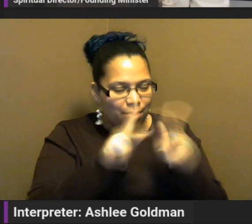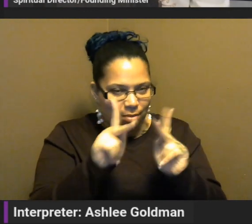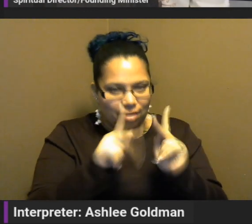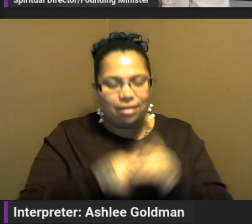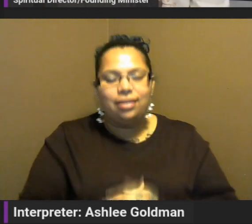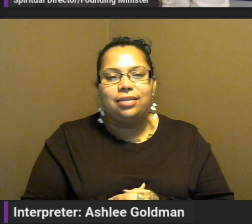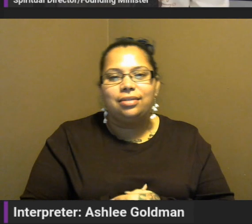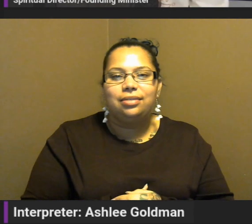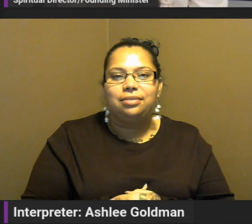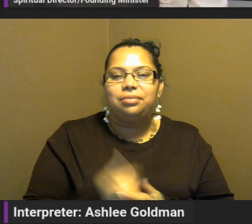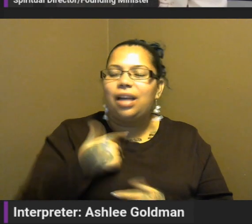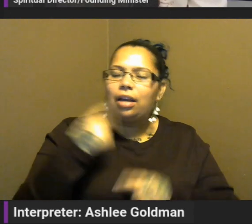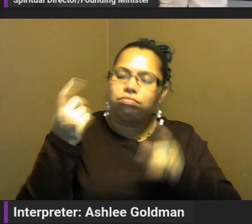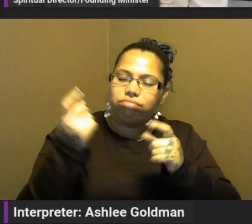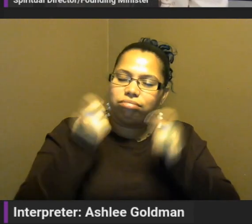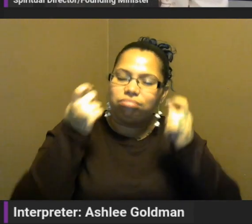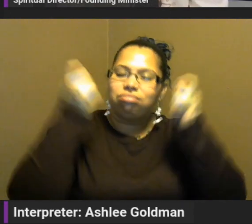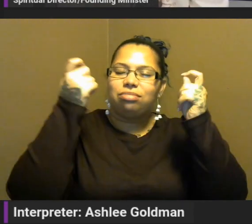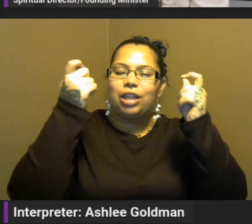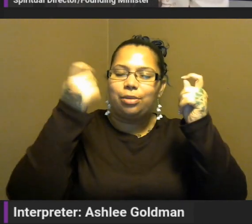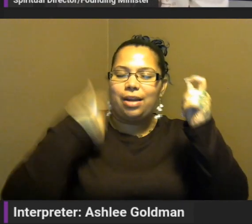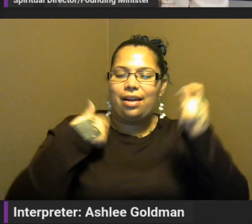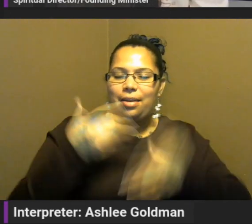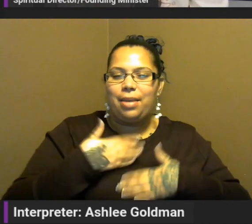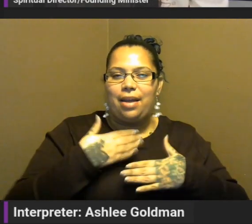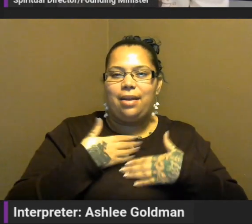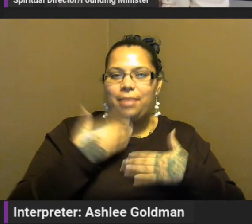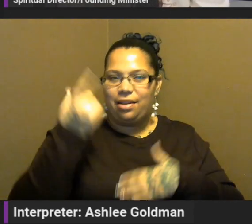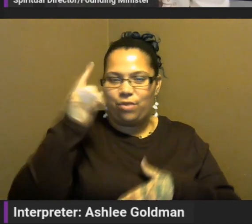I rejoice and am glad in it.